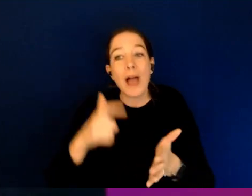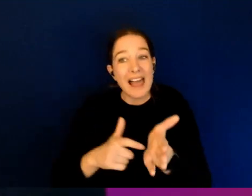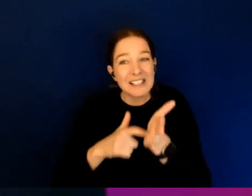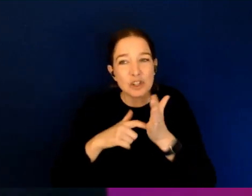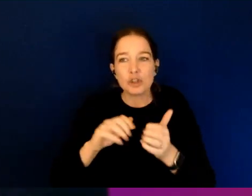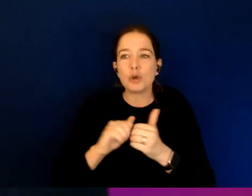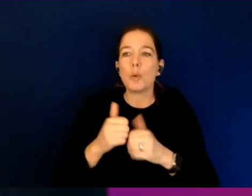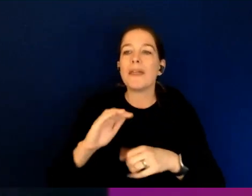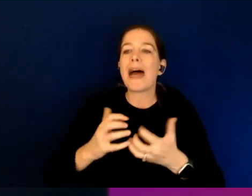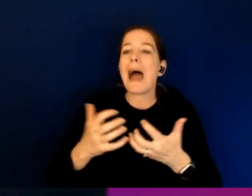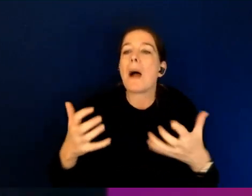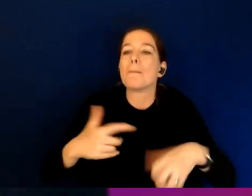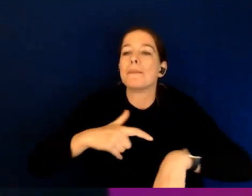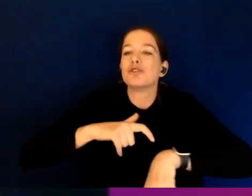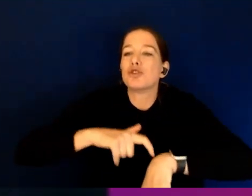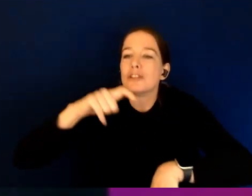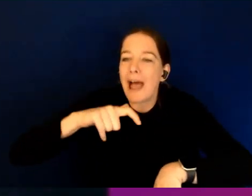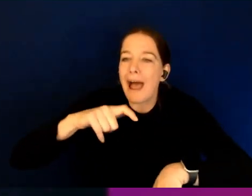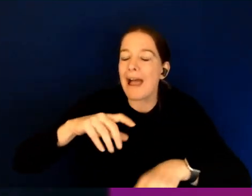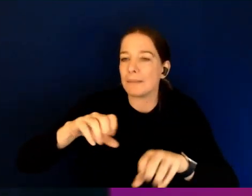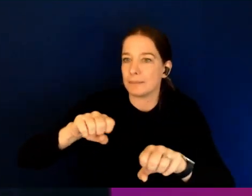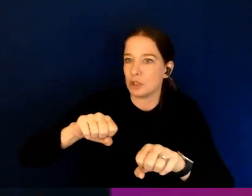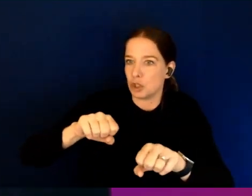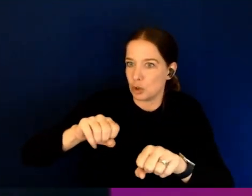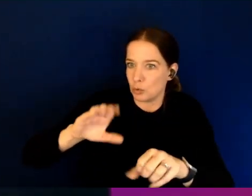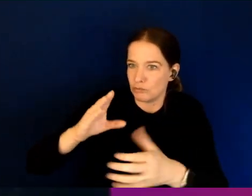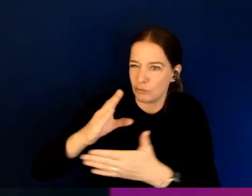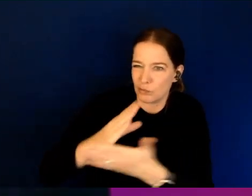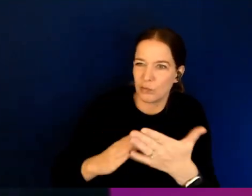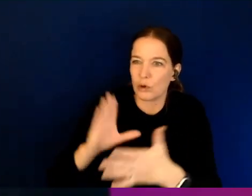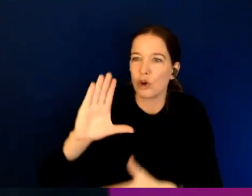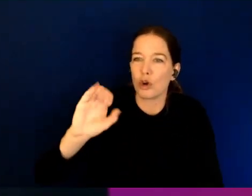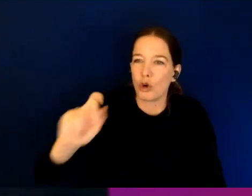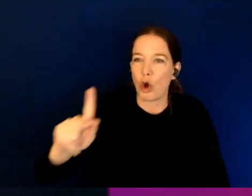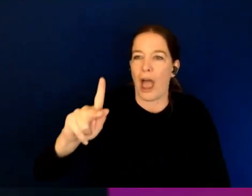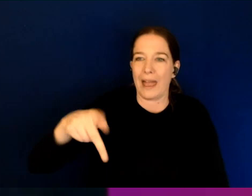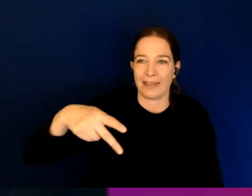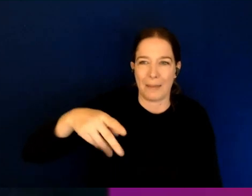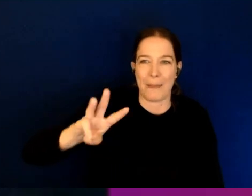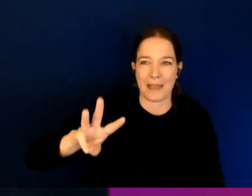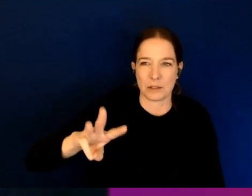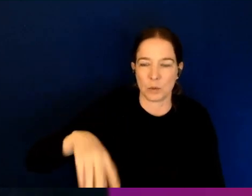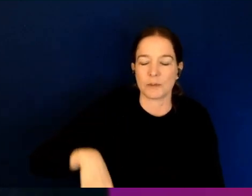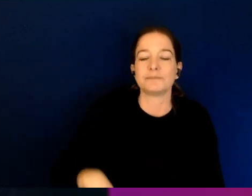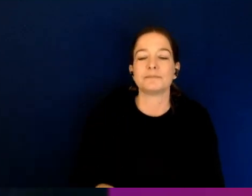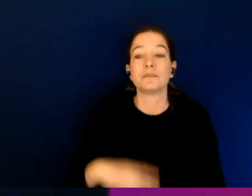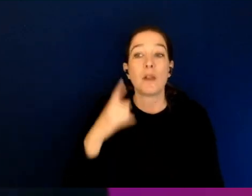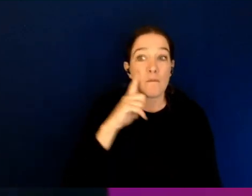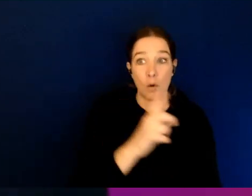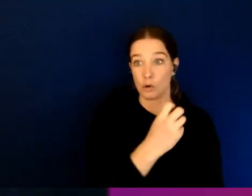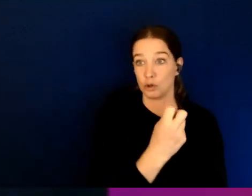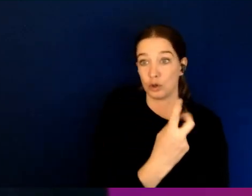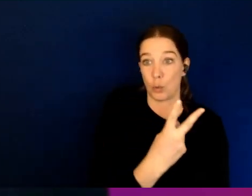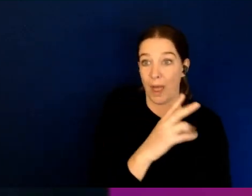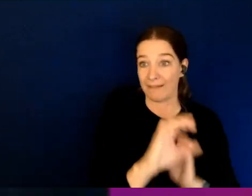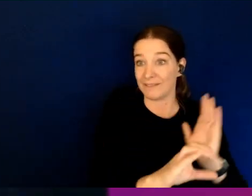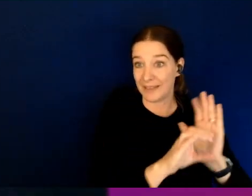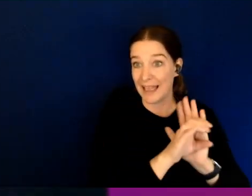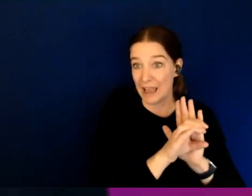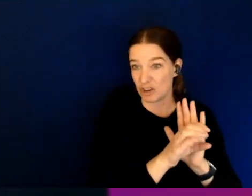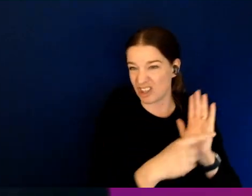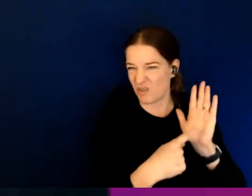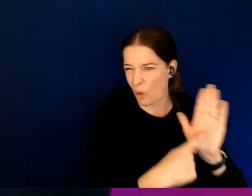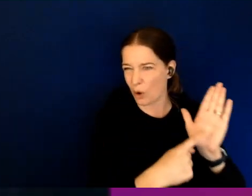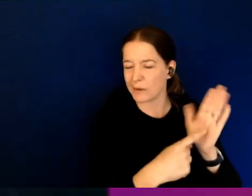passwords. In some penetration tests, they claim that it takes just for 12 character password may